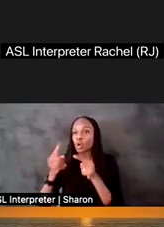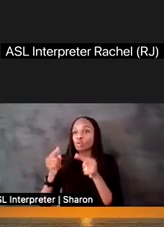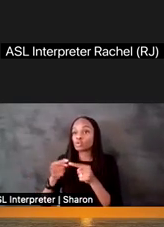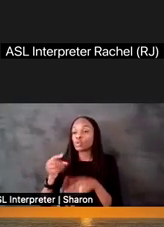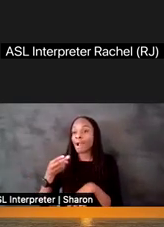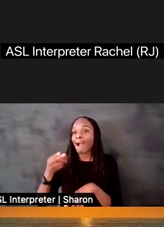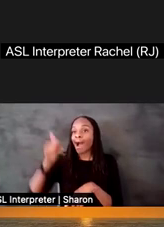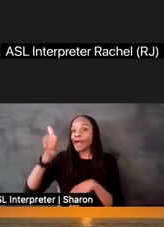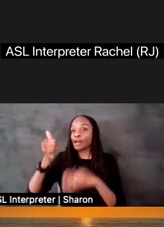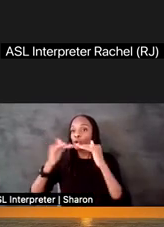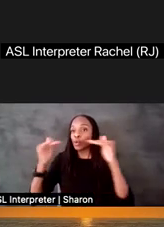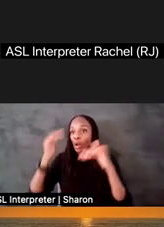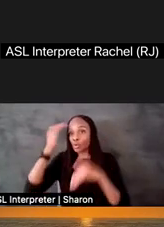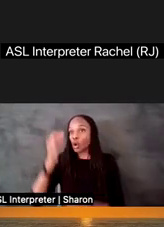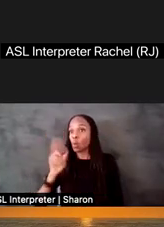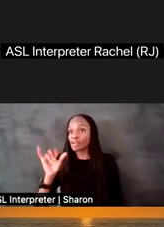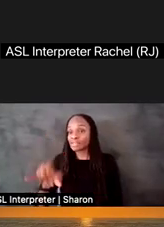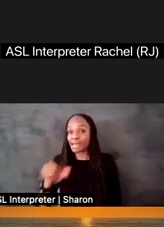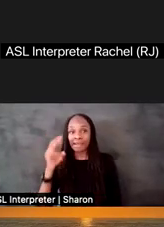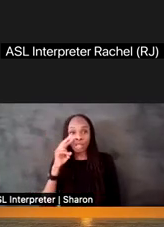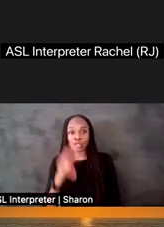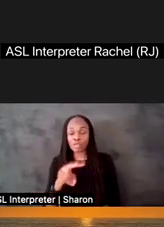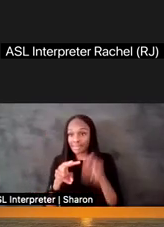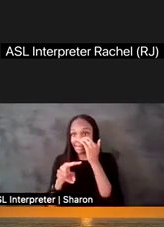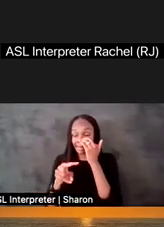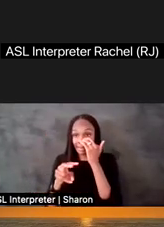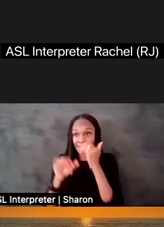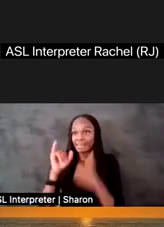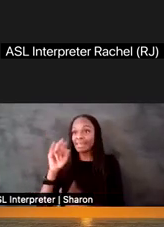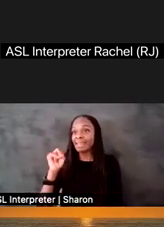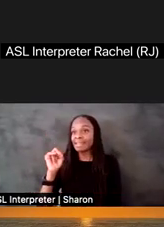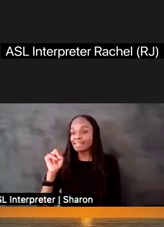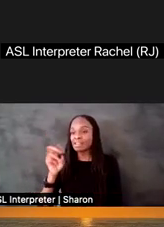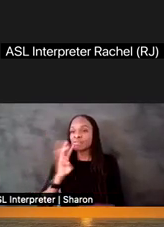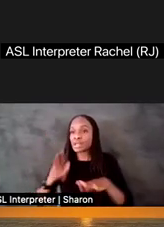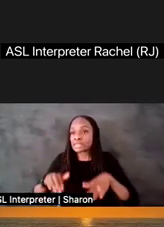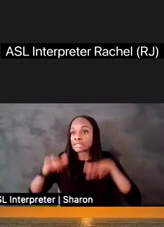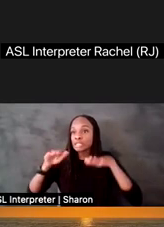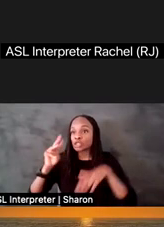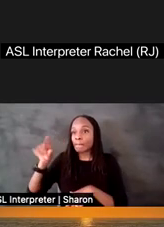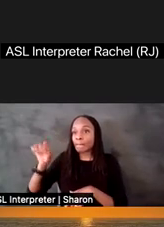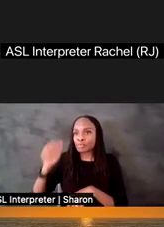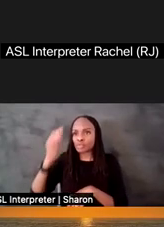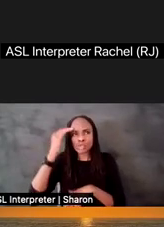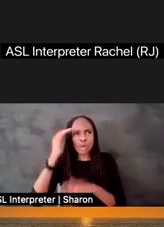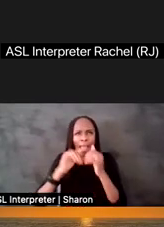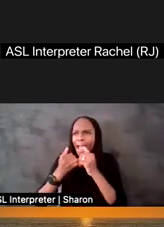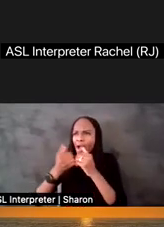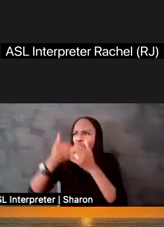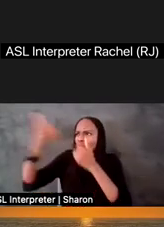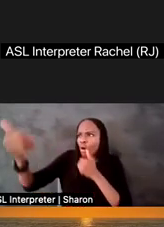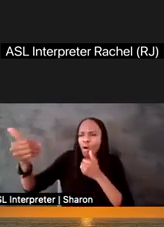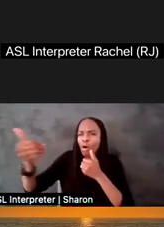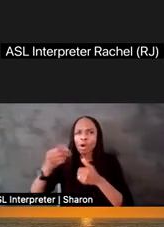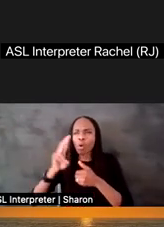the place is, looking at the inundation maps ahead of time so that you know how far inland or up